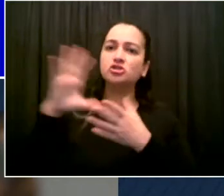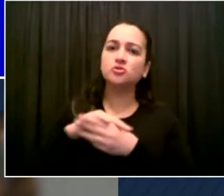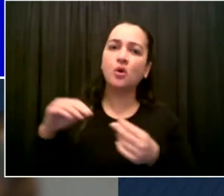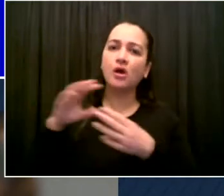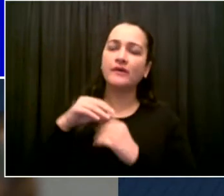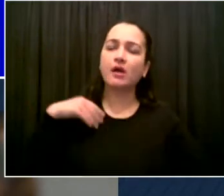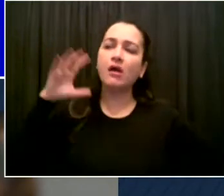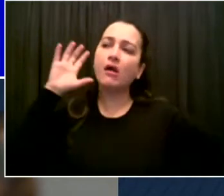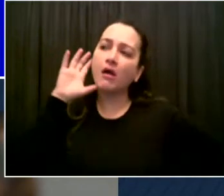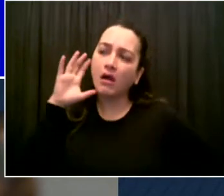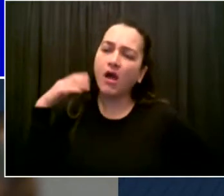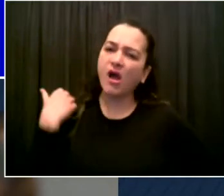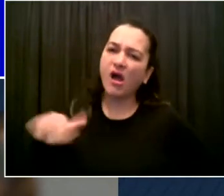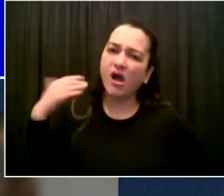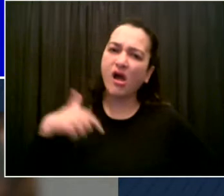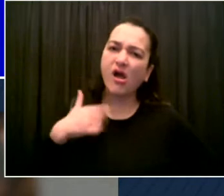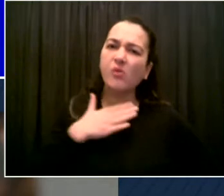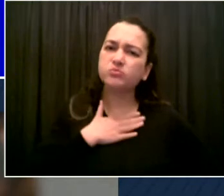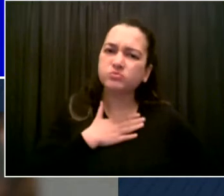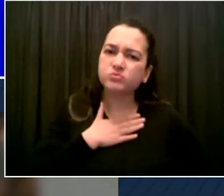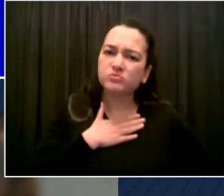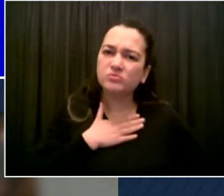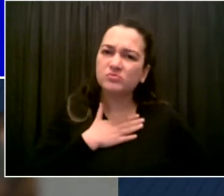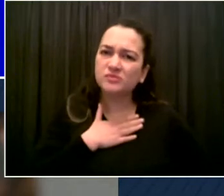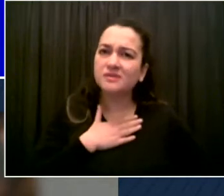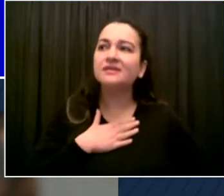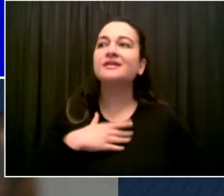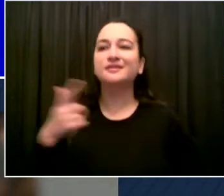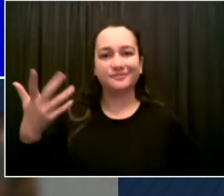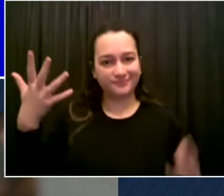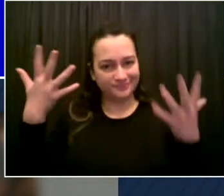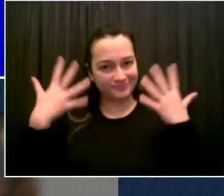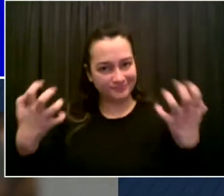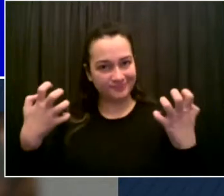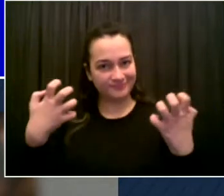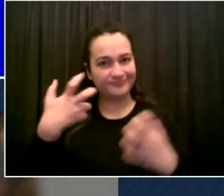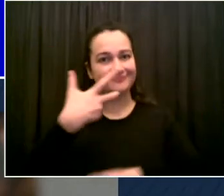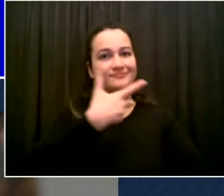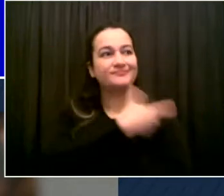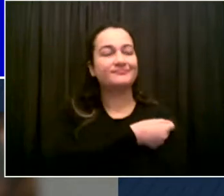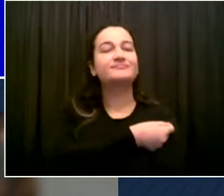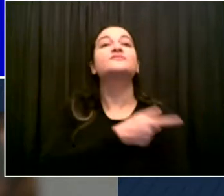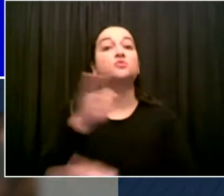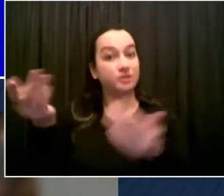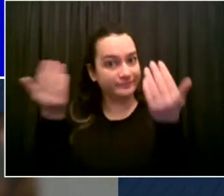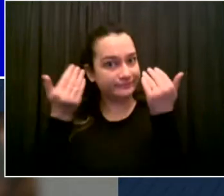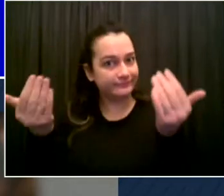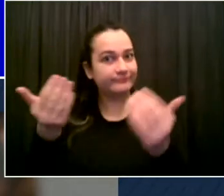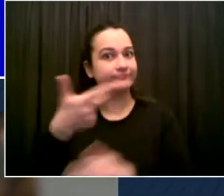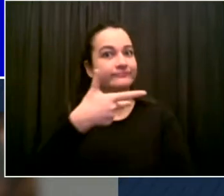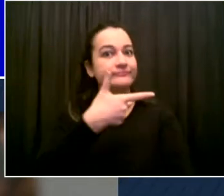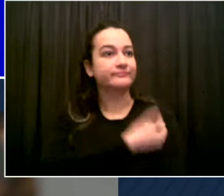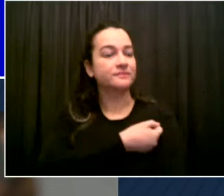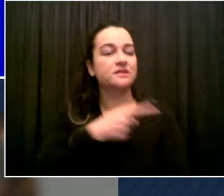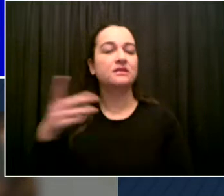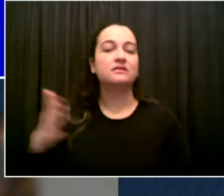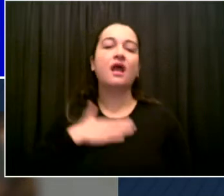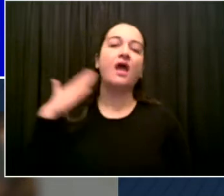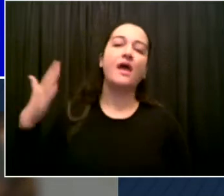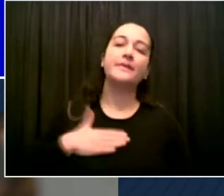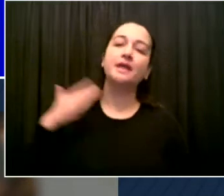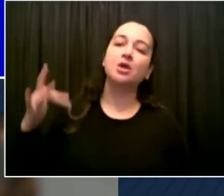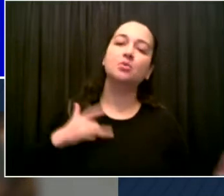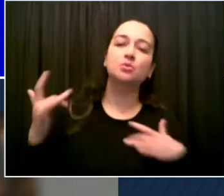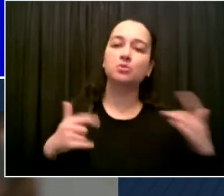survivors, and the joy she was feeling was so powerful at knowing she was safe. And just the sense of history. I